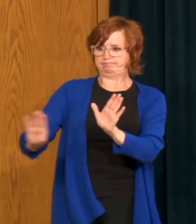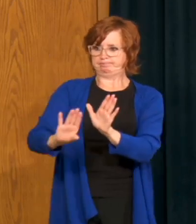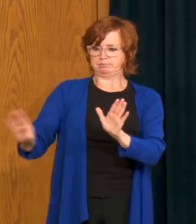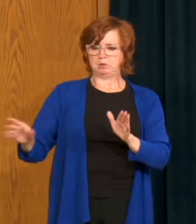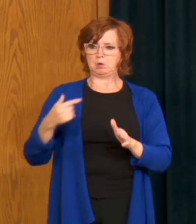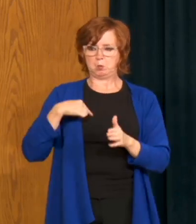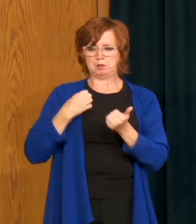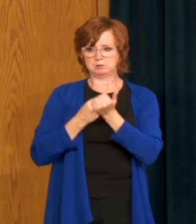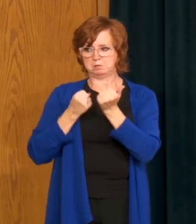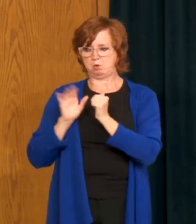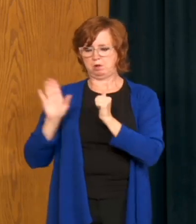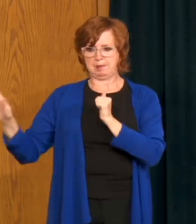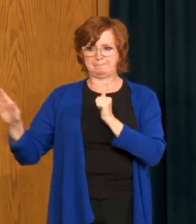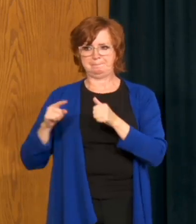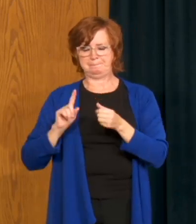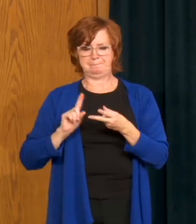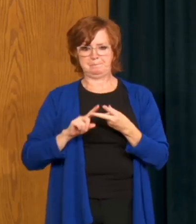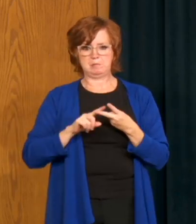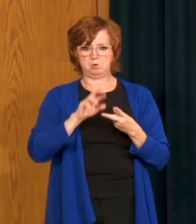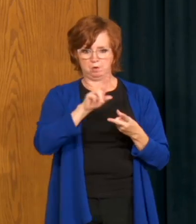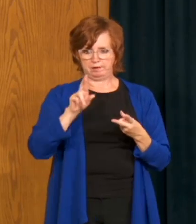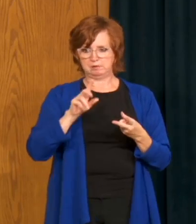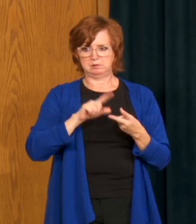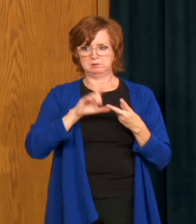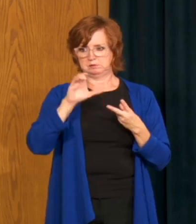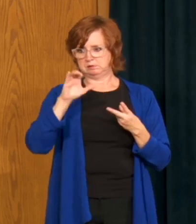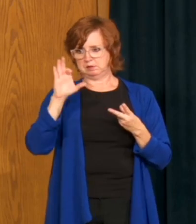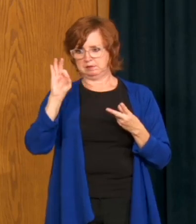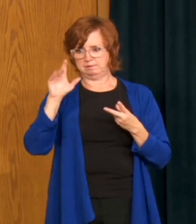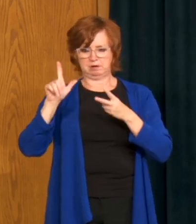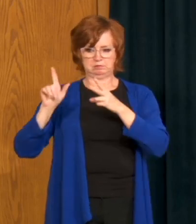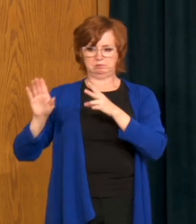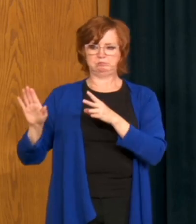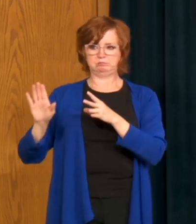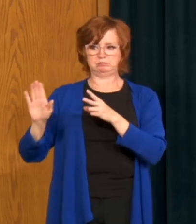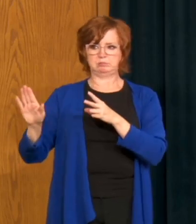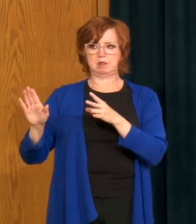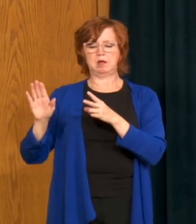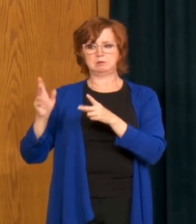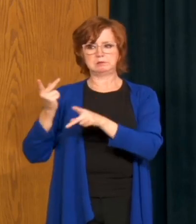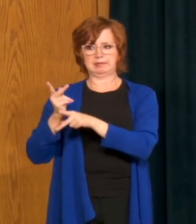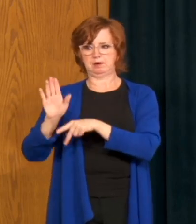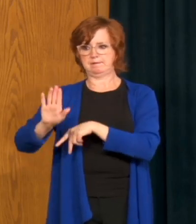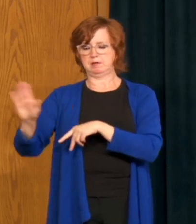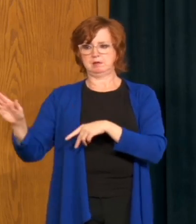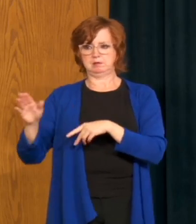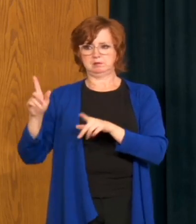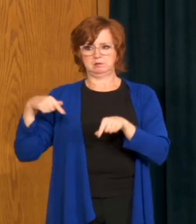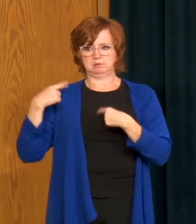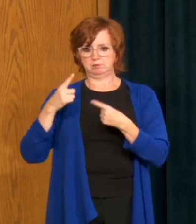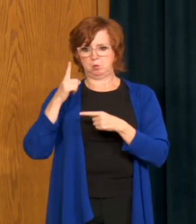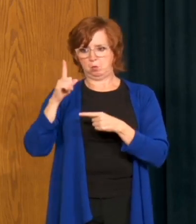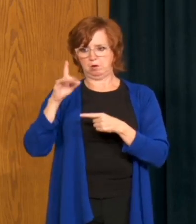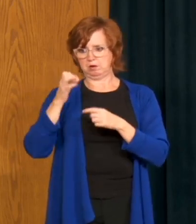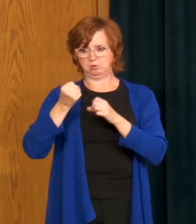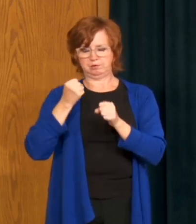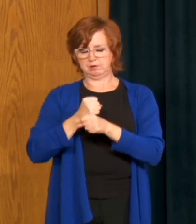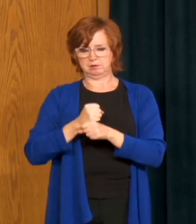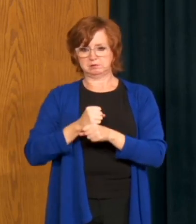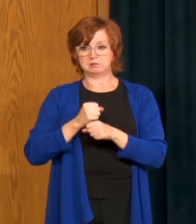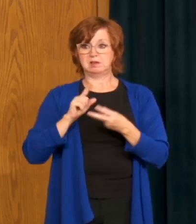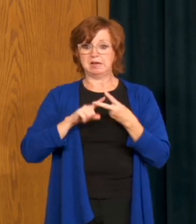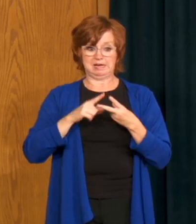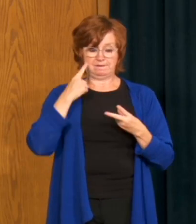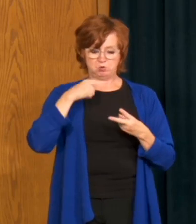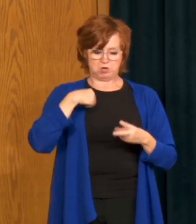government moving to support not only the Rough Riders, but supporting the CFL and the strength of that over a century-old league. With respect